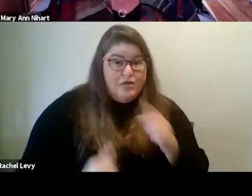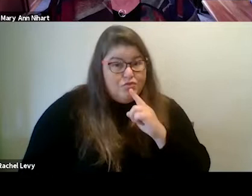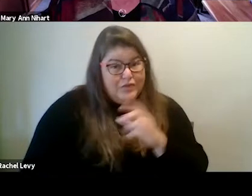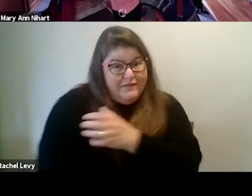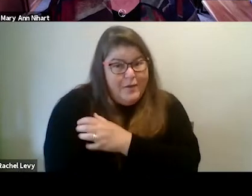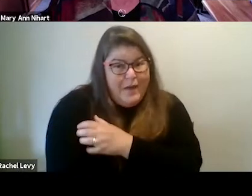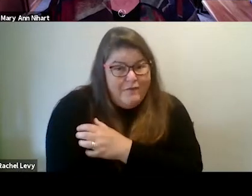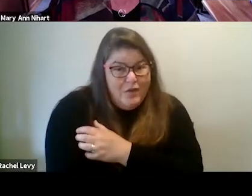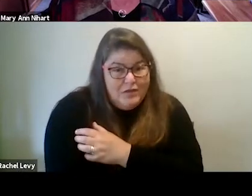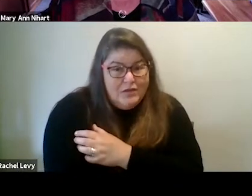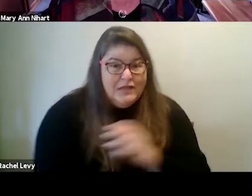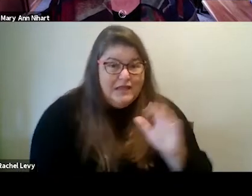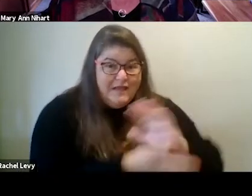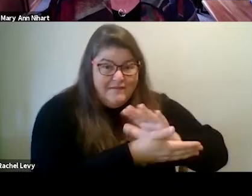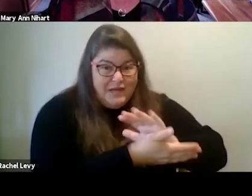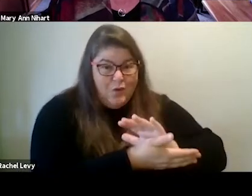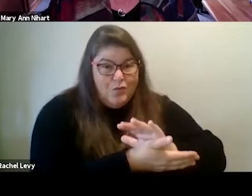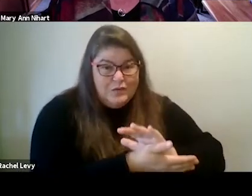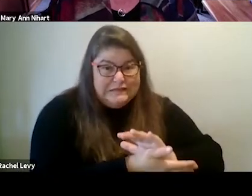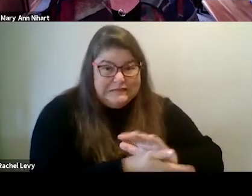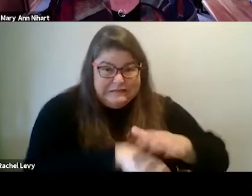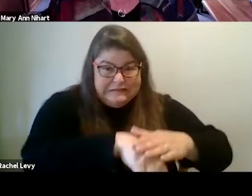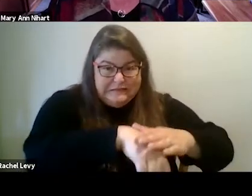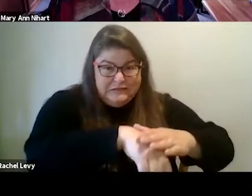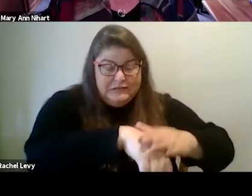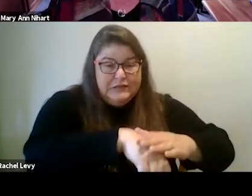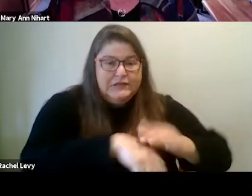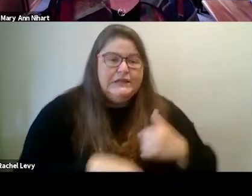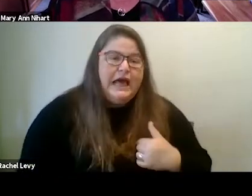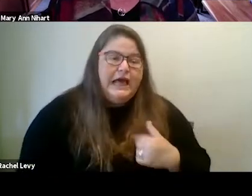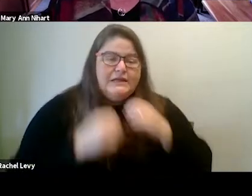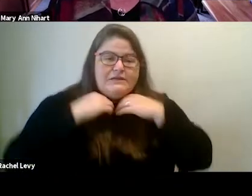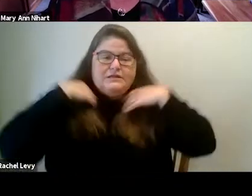powerful video. It has a number of